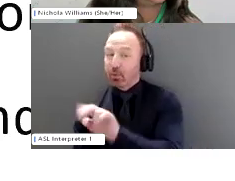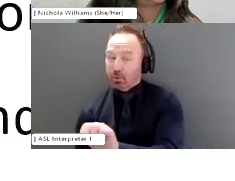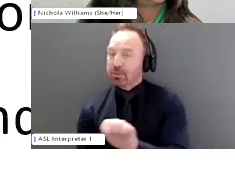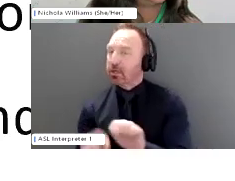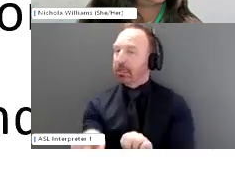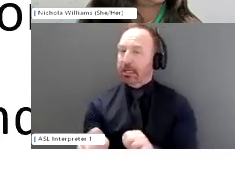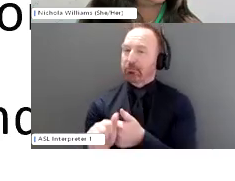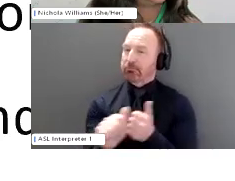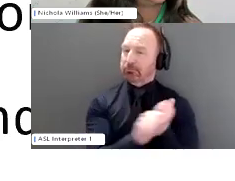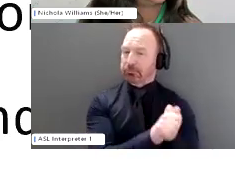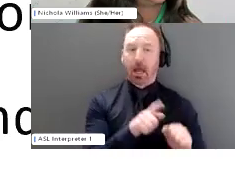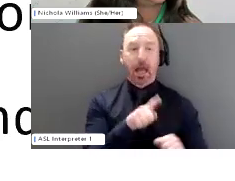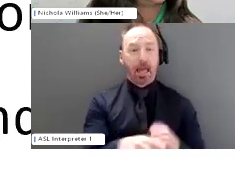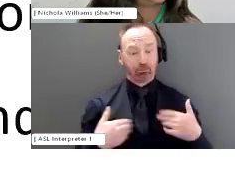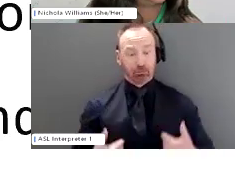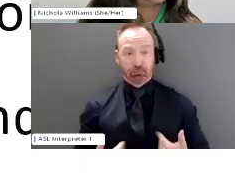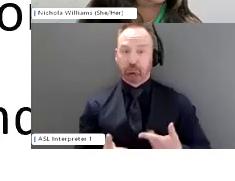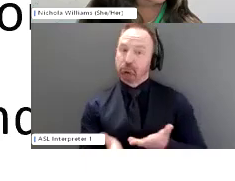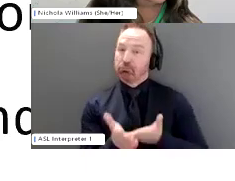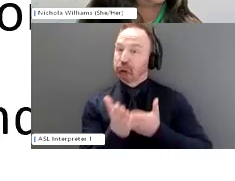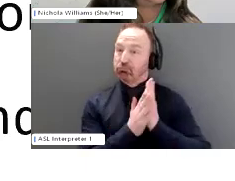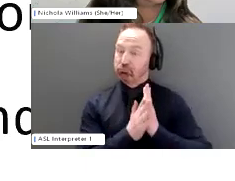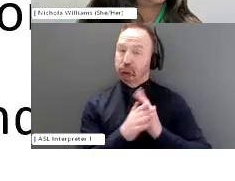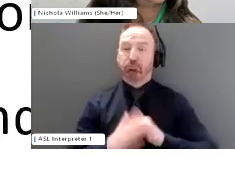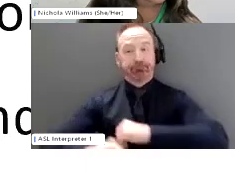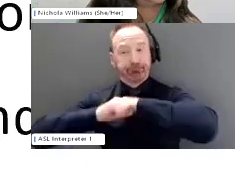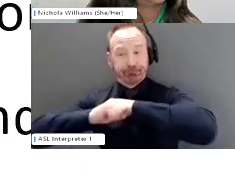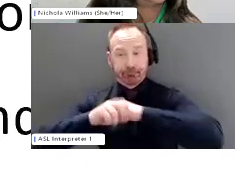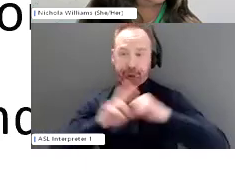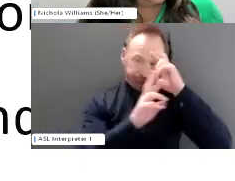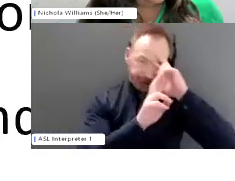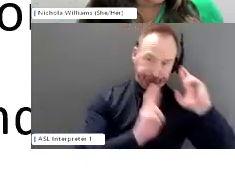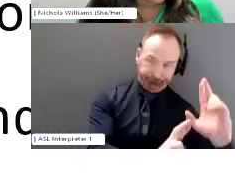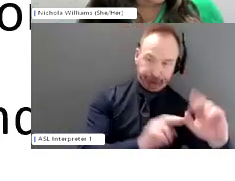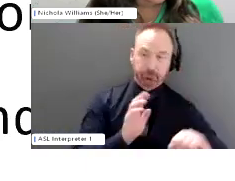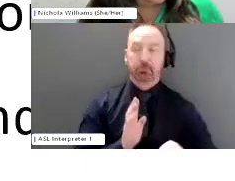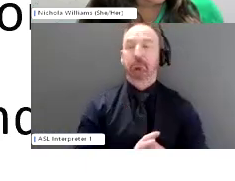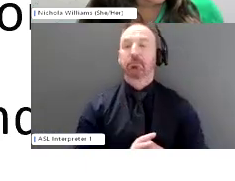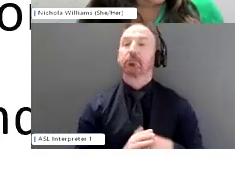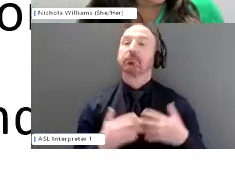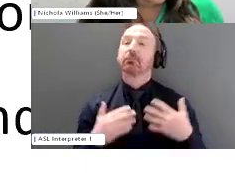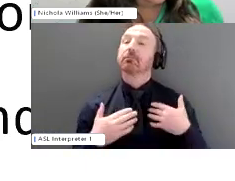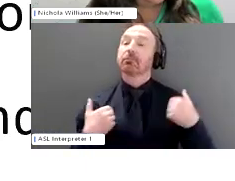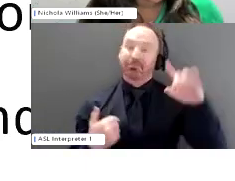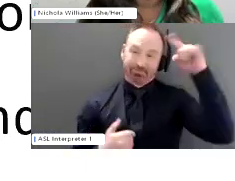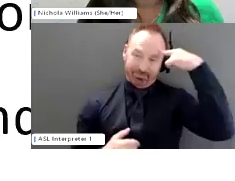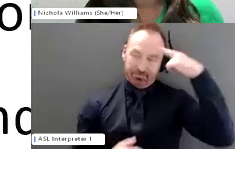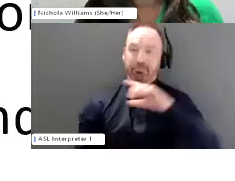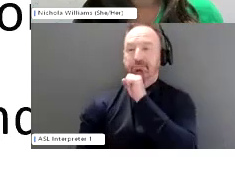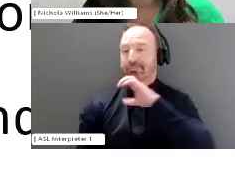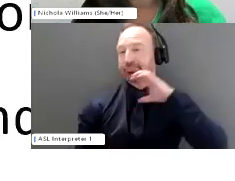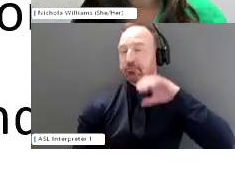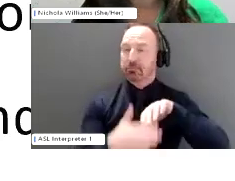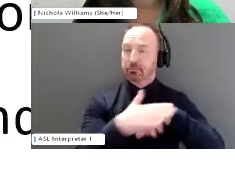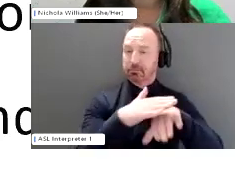respected. We are funded under the Ontario government, under the Ministry for Seniors and Accessibility, where we